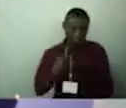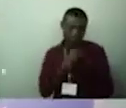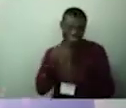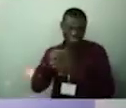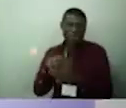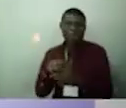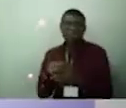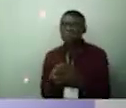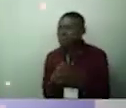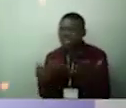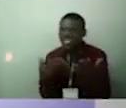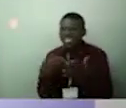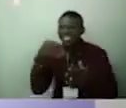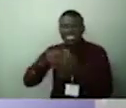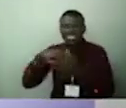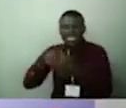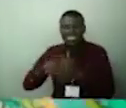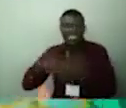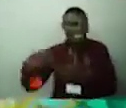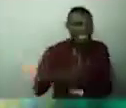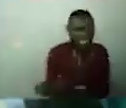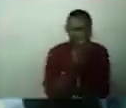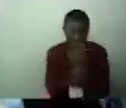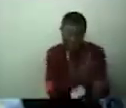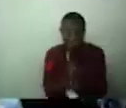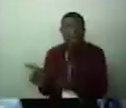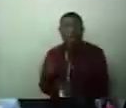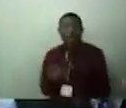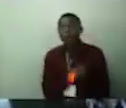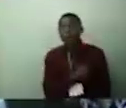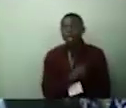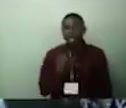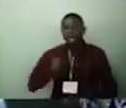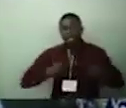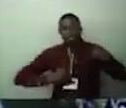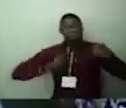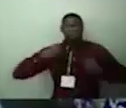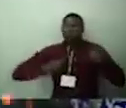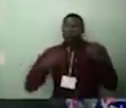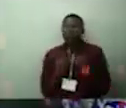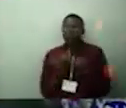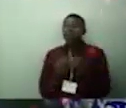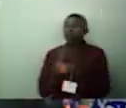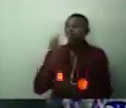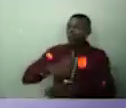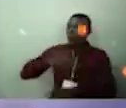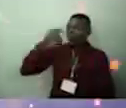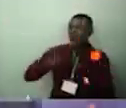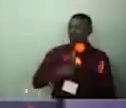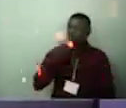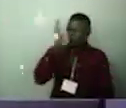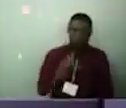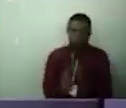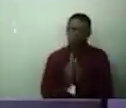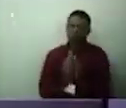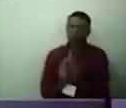this new arrangement. We are going to enjoy the glory of God there. We walk in the light.